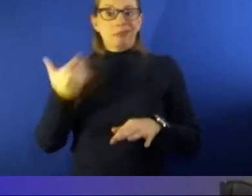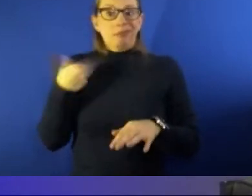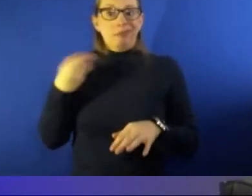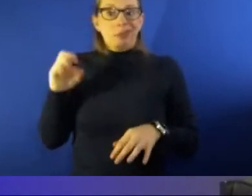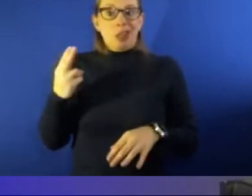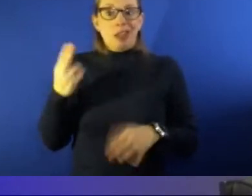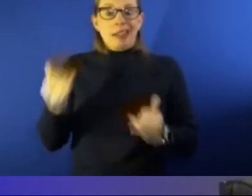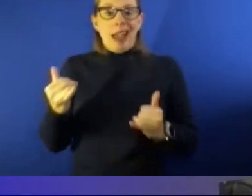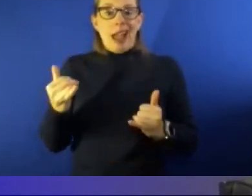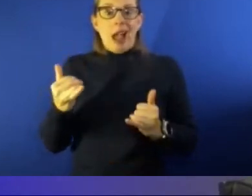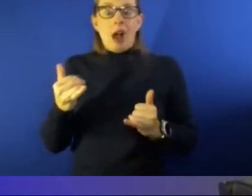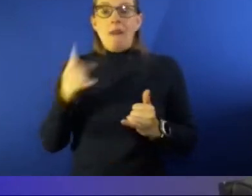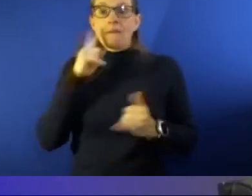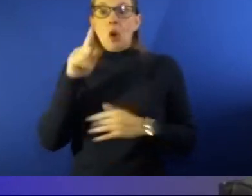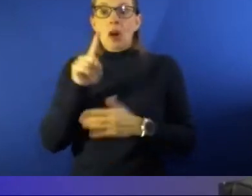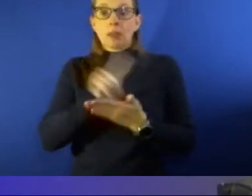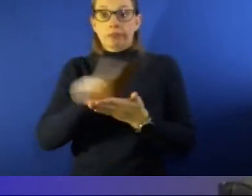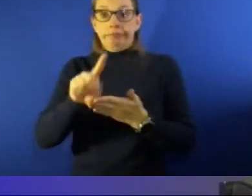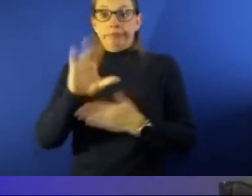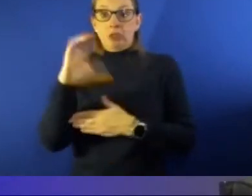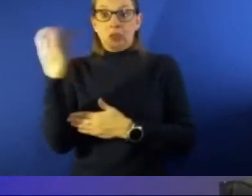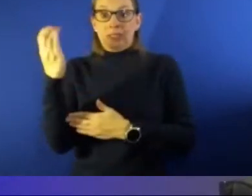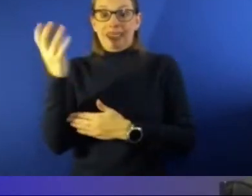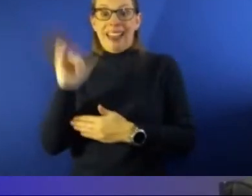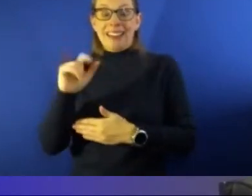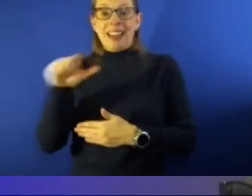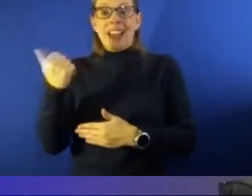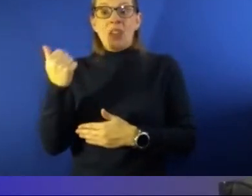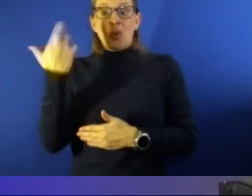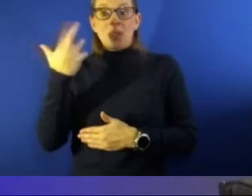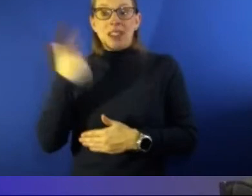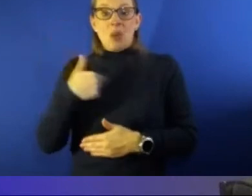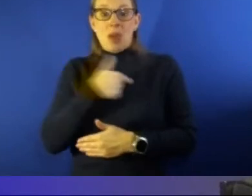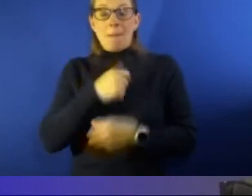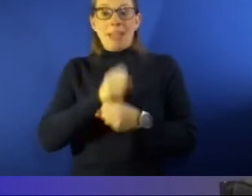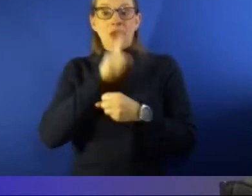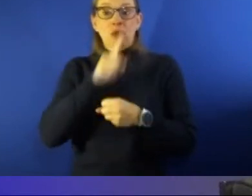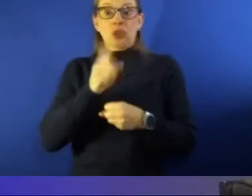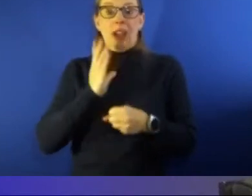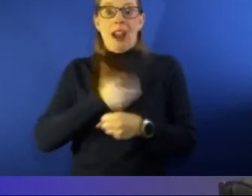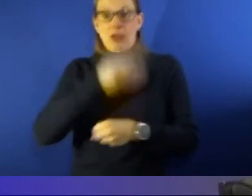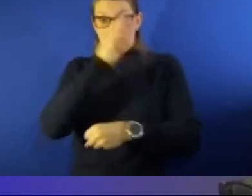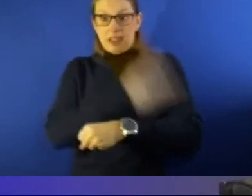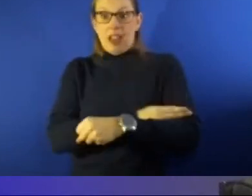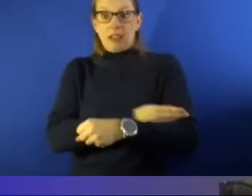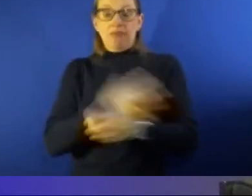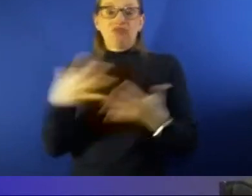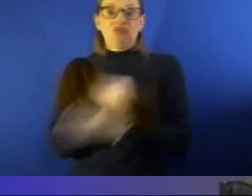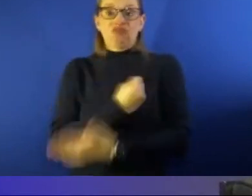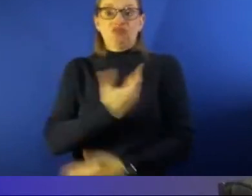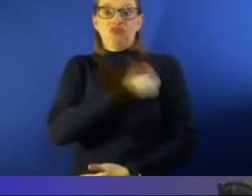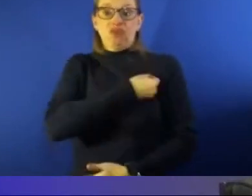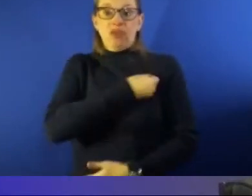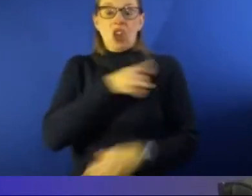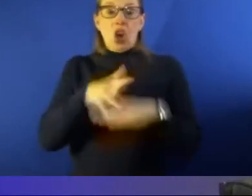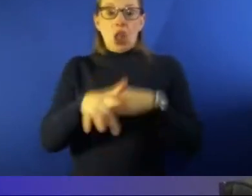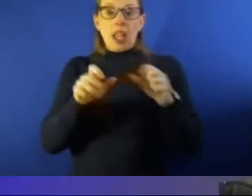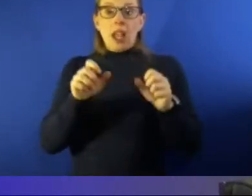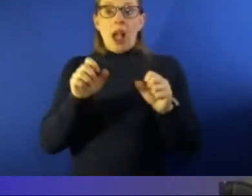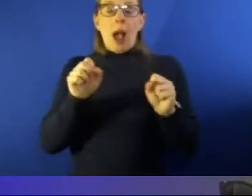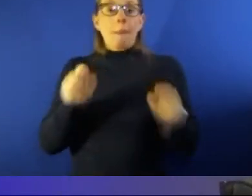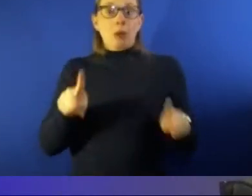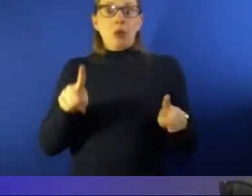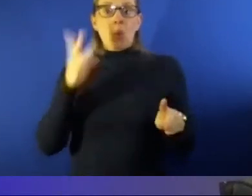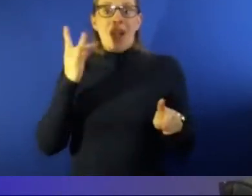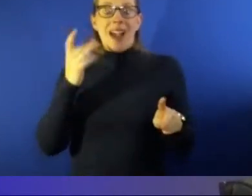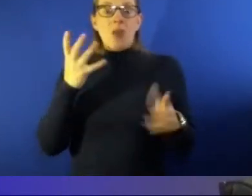the week of Christmas. And so that is another one of the reasons why we are making sure that our son gets vaccinated at the earliest opportunity, is because we want